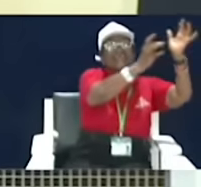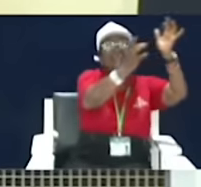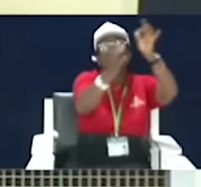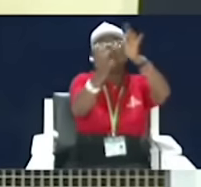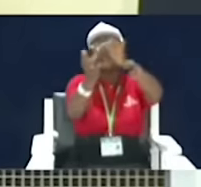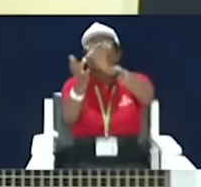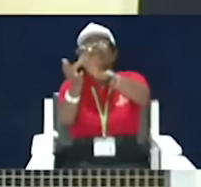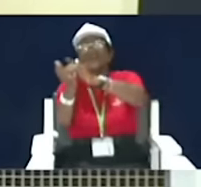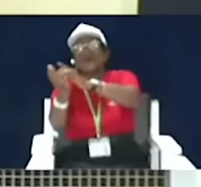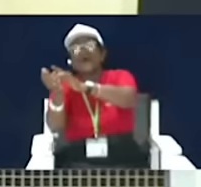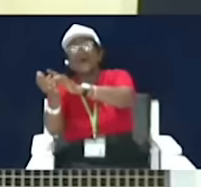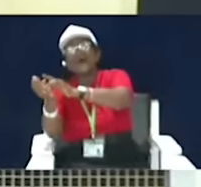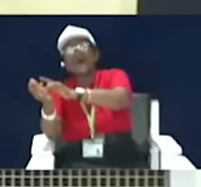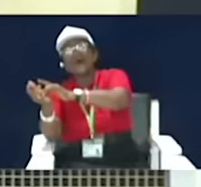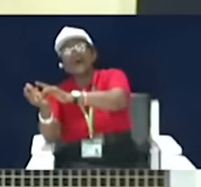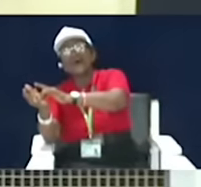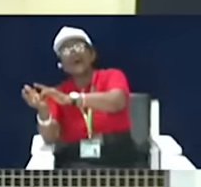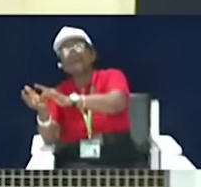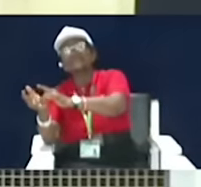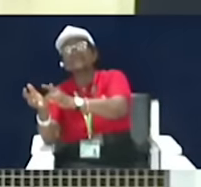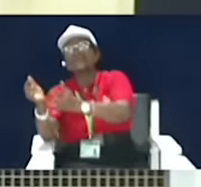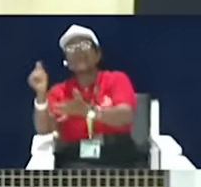Hallelujah, Jesus,